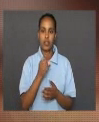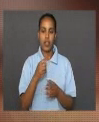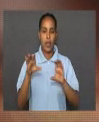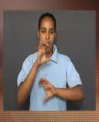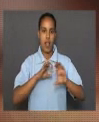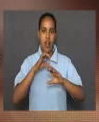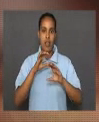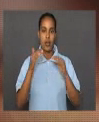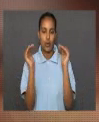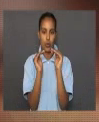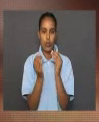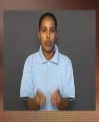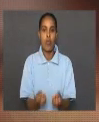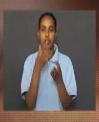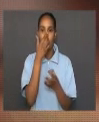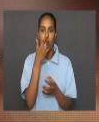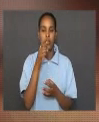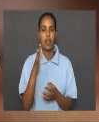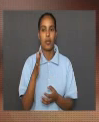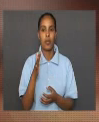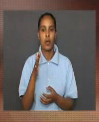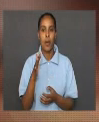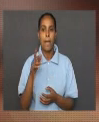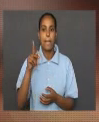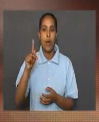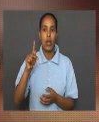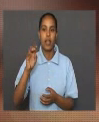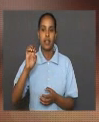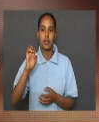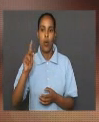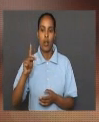chemical equation for the most common type of polyester.